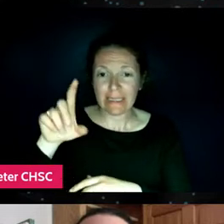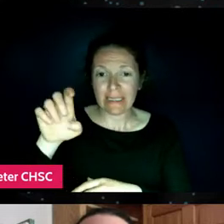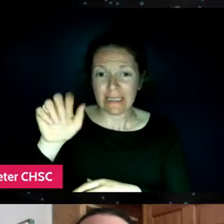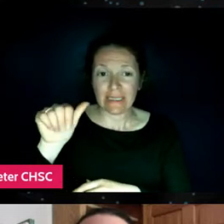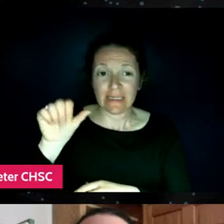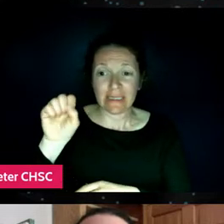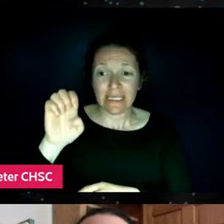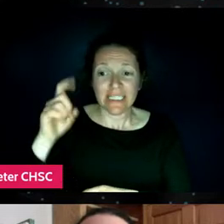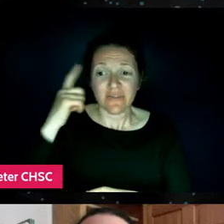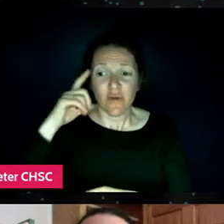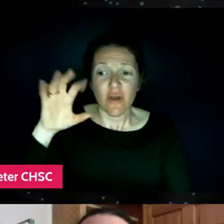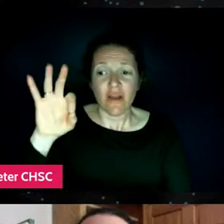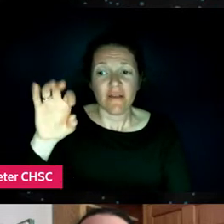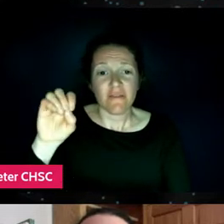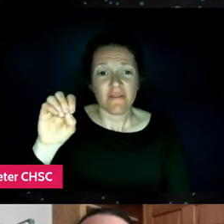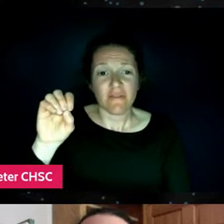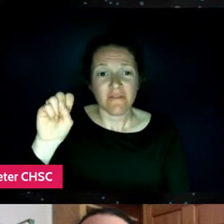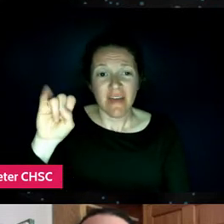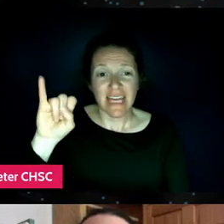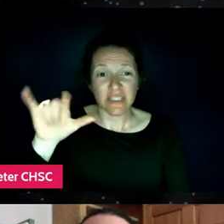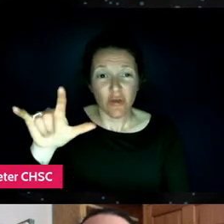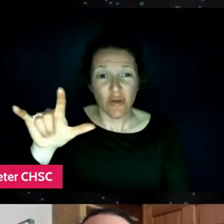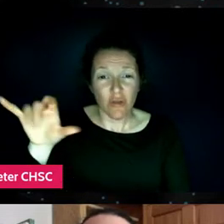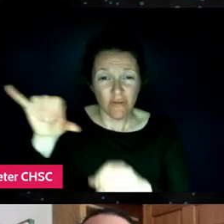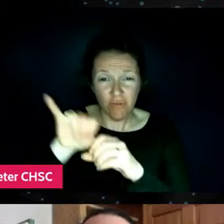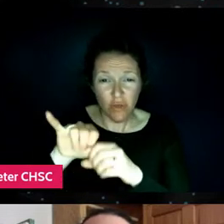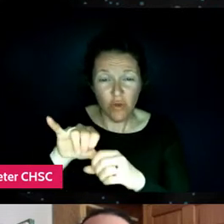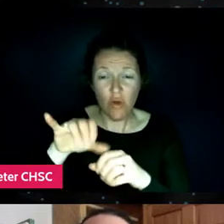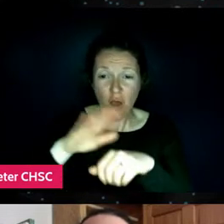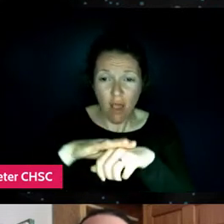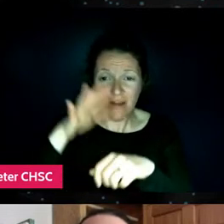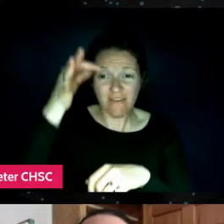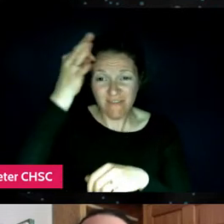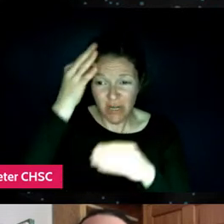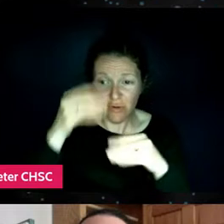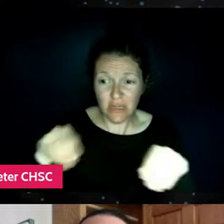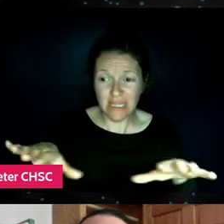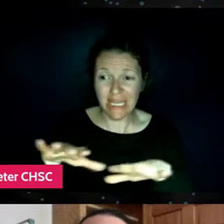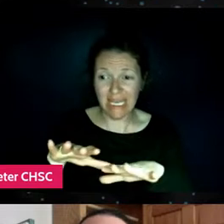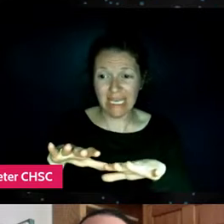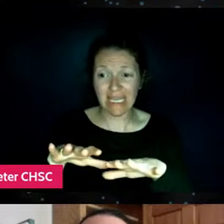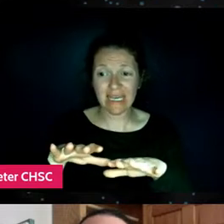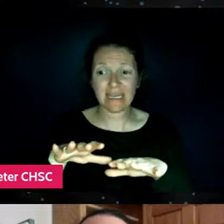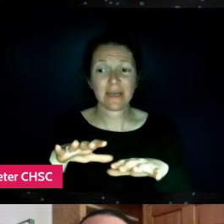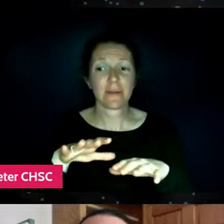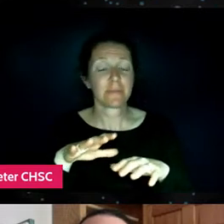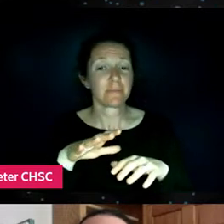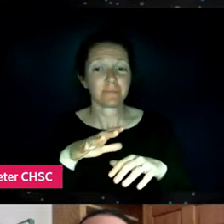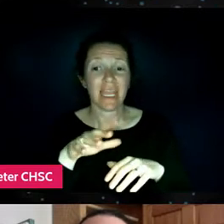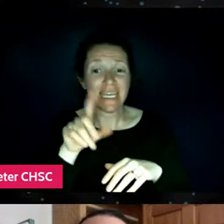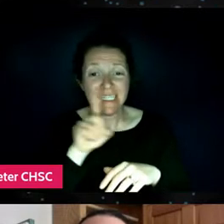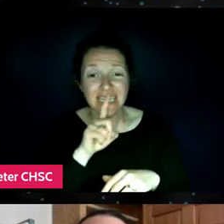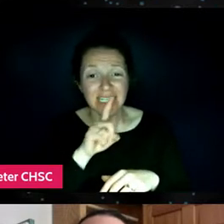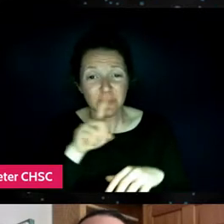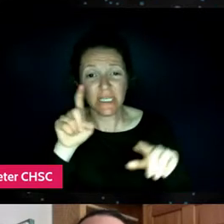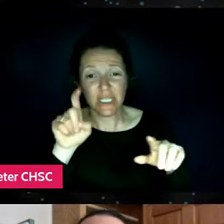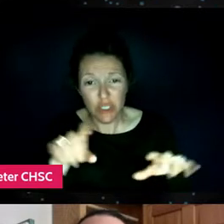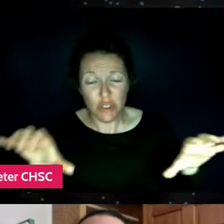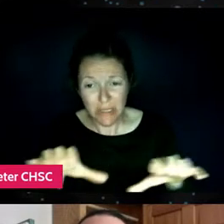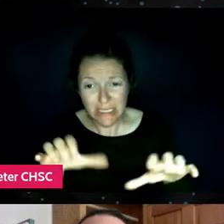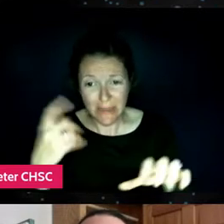for fossil fuels on federal lands. They've got to be actually doing something. Because I know